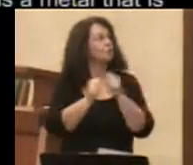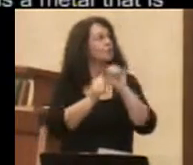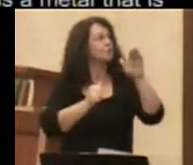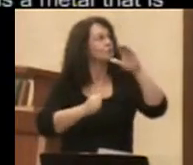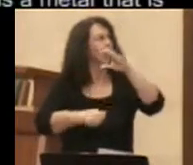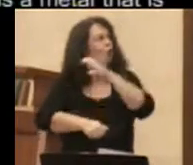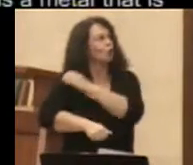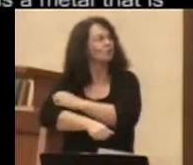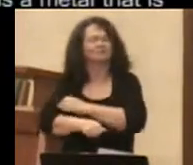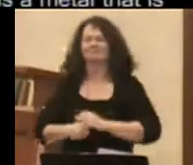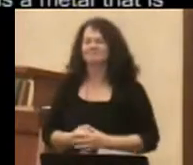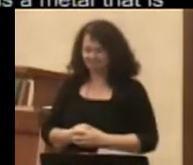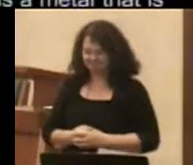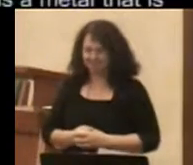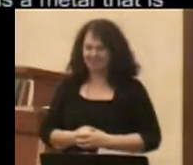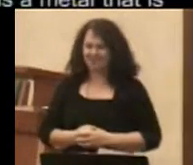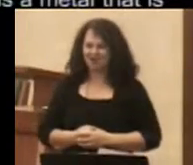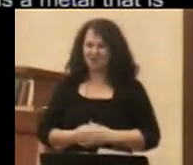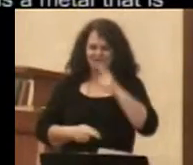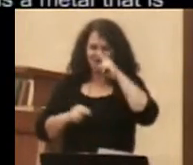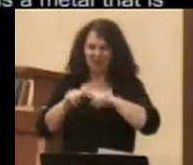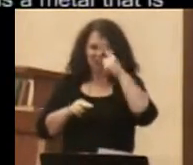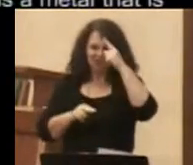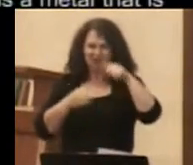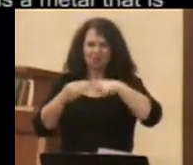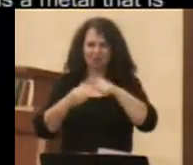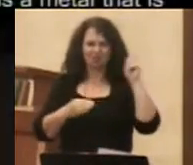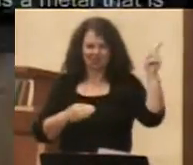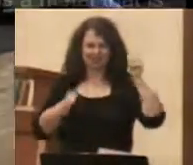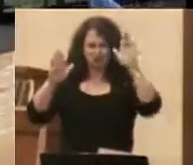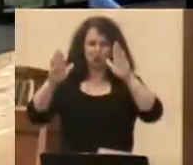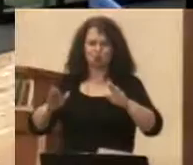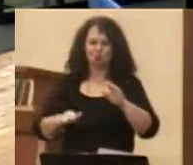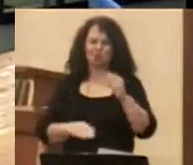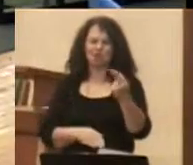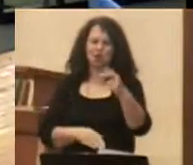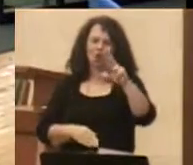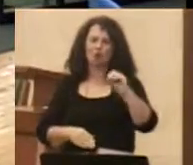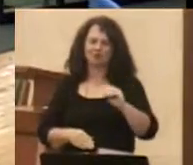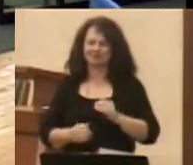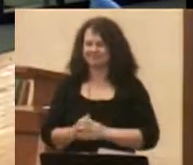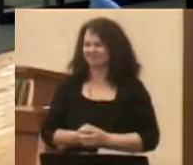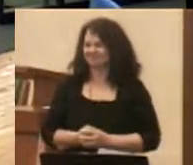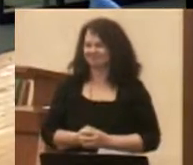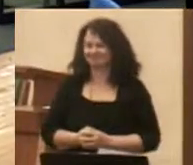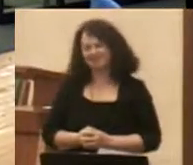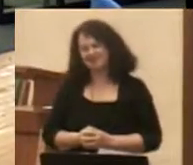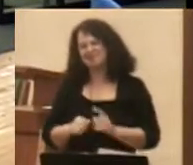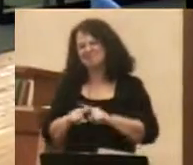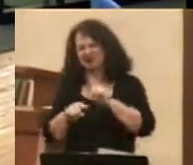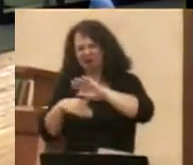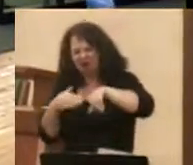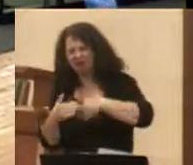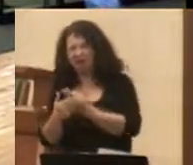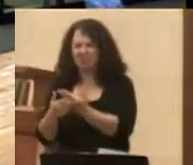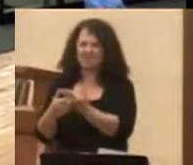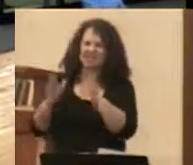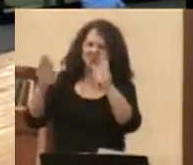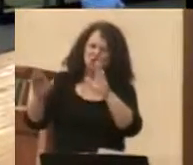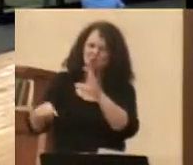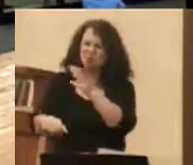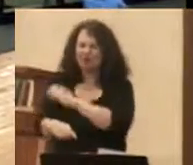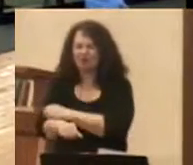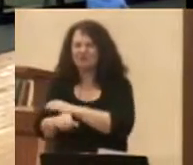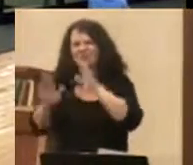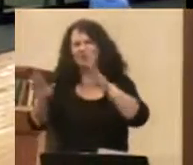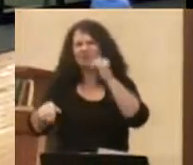these superheroes, and some of you really like that. But you know what? All these superpowers and all this wonderful